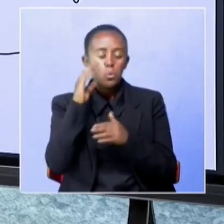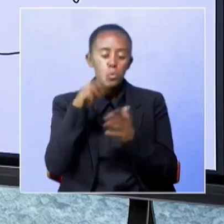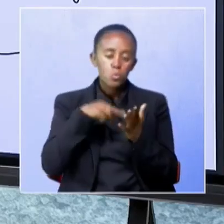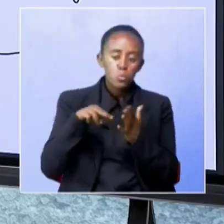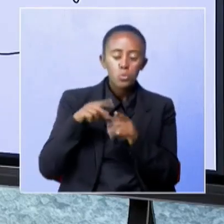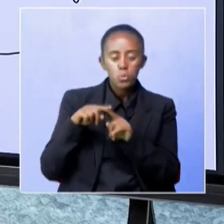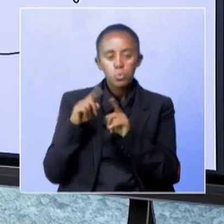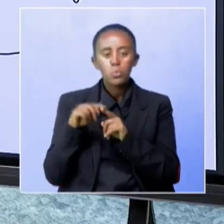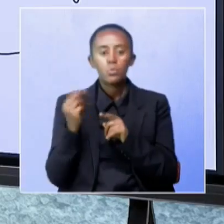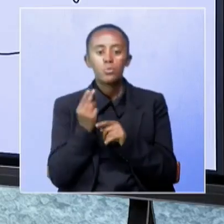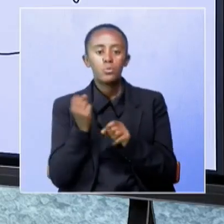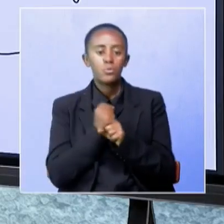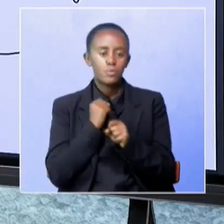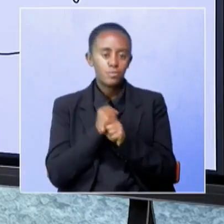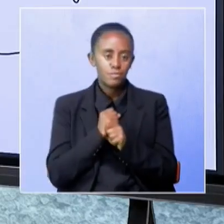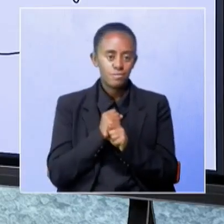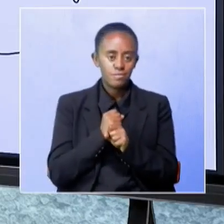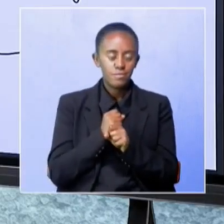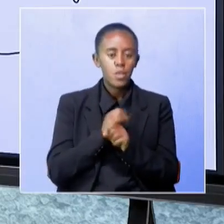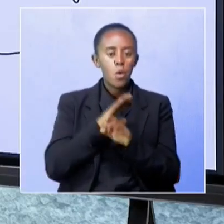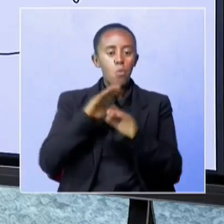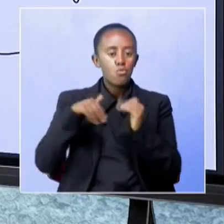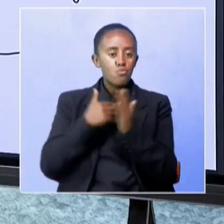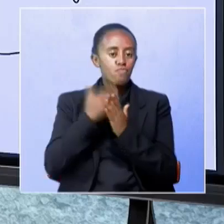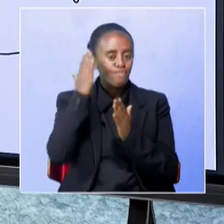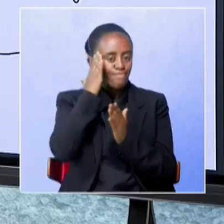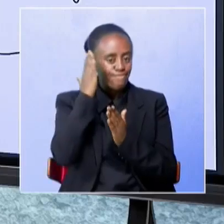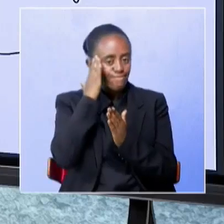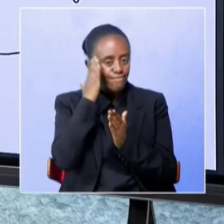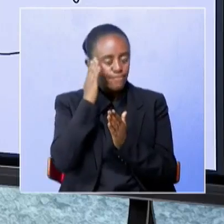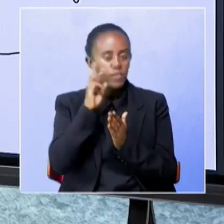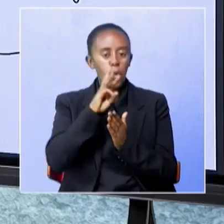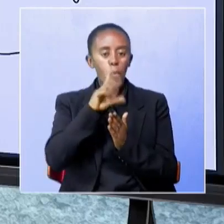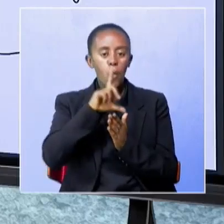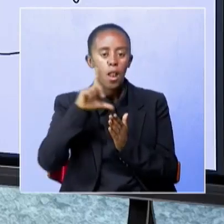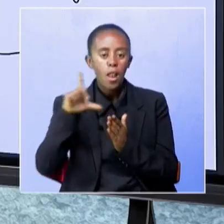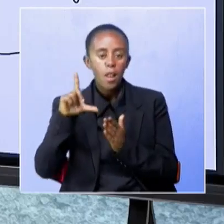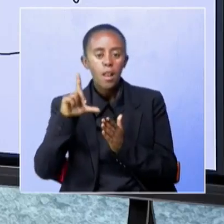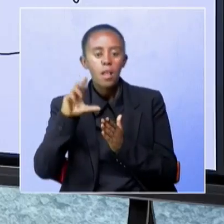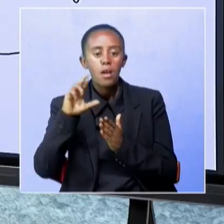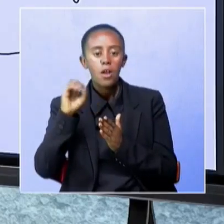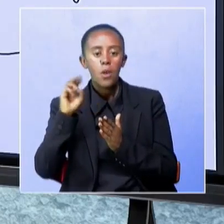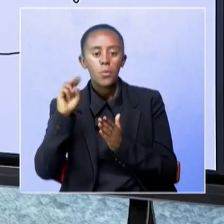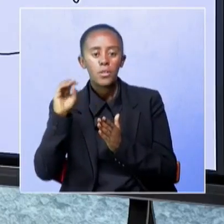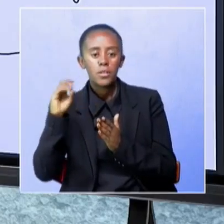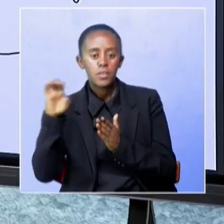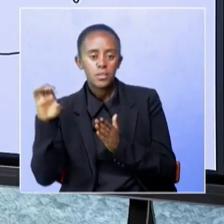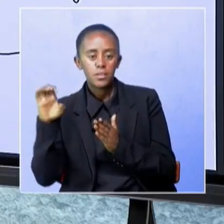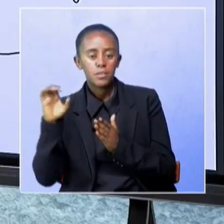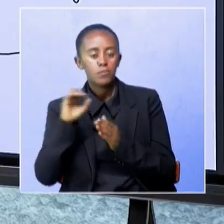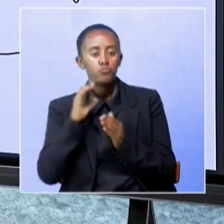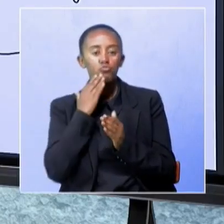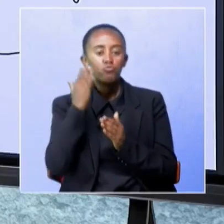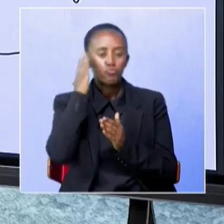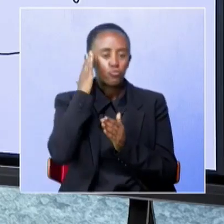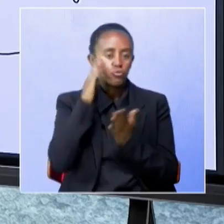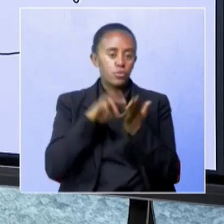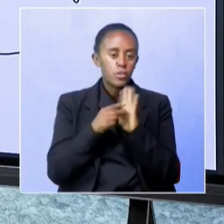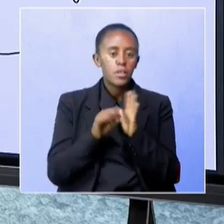dance. So, well-rounded, has a good education. Okay, number 4,